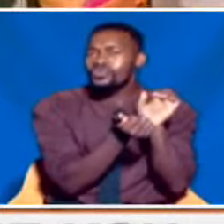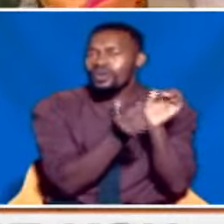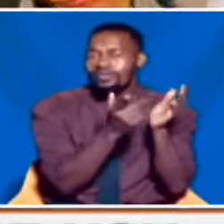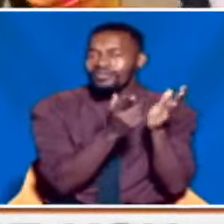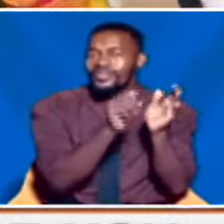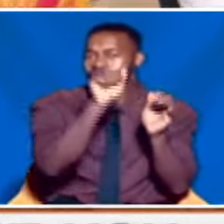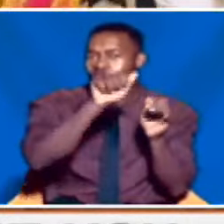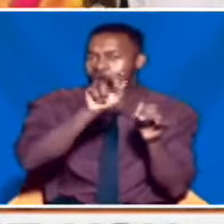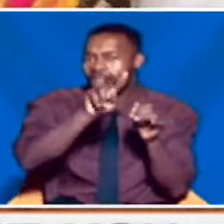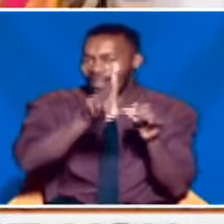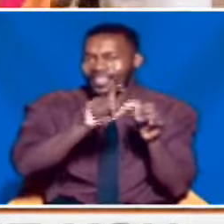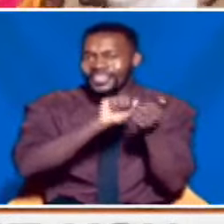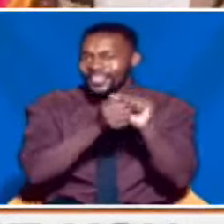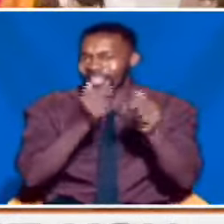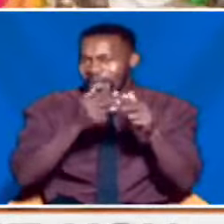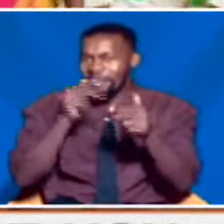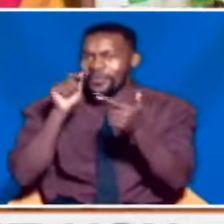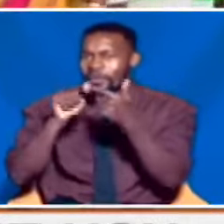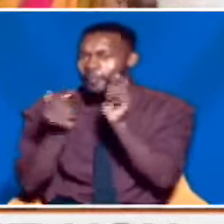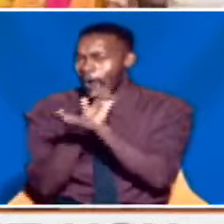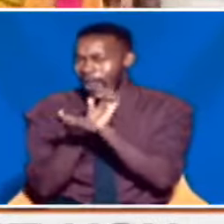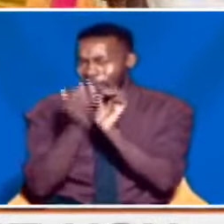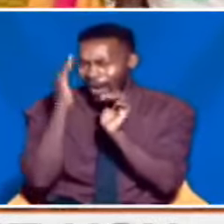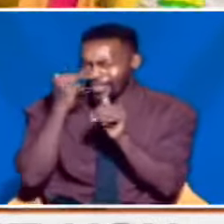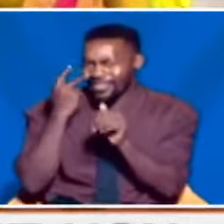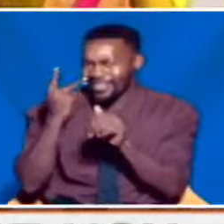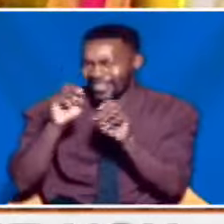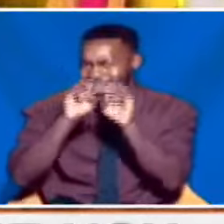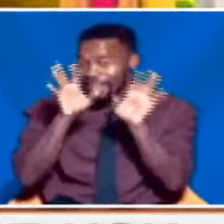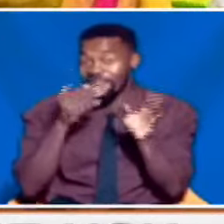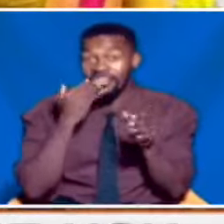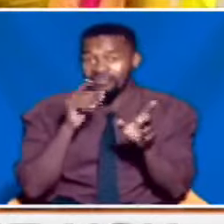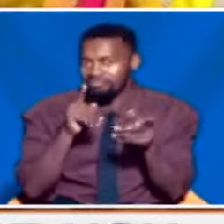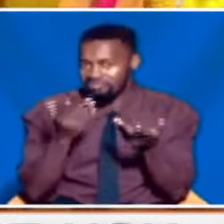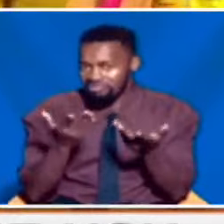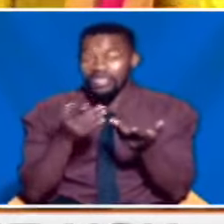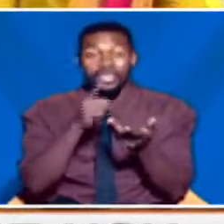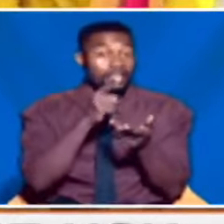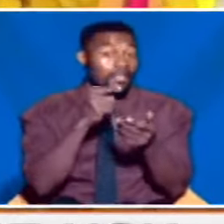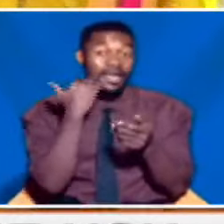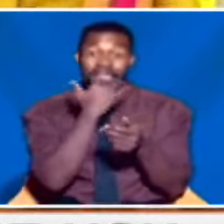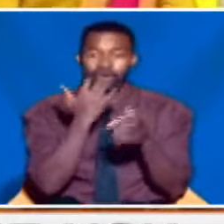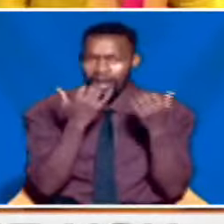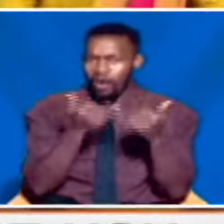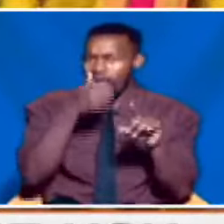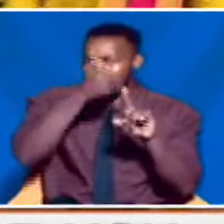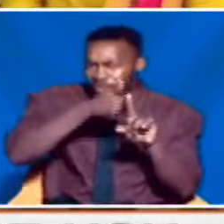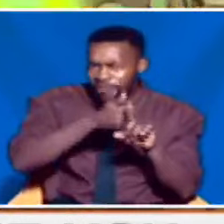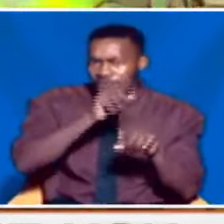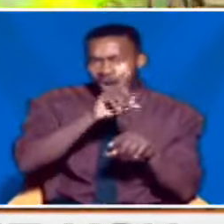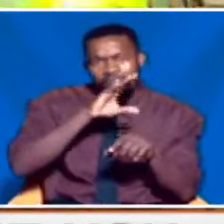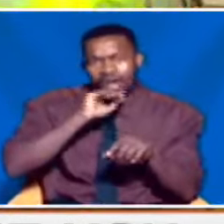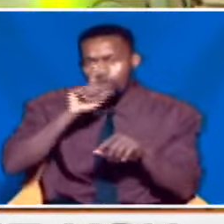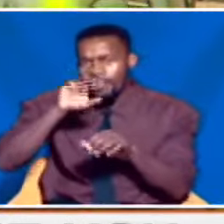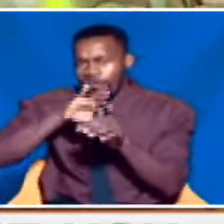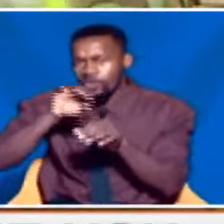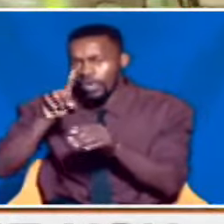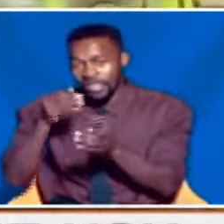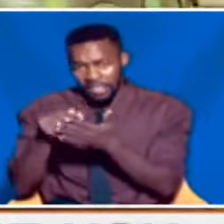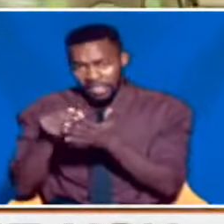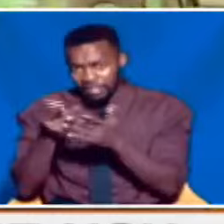weeks, Gachagua has been making a case for the one-man, one-vote, one-shilling formula, especially in his populous Mount